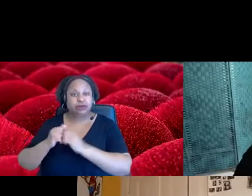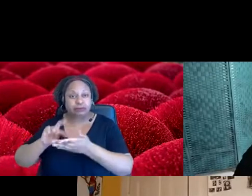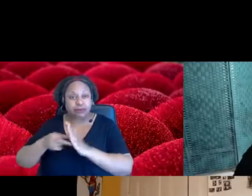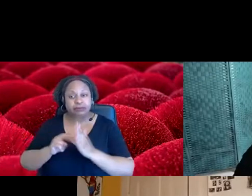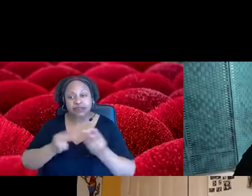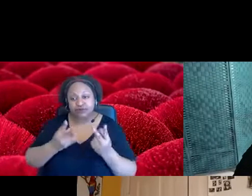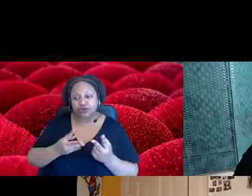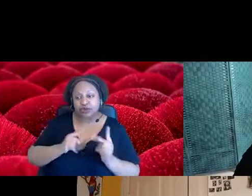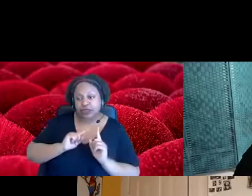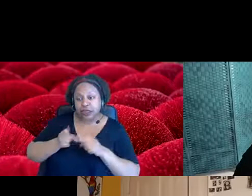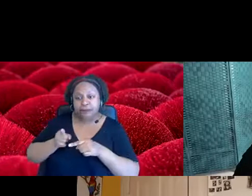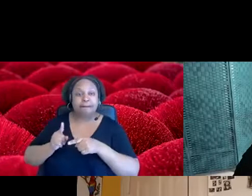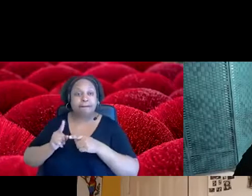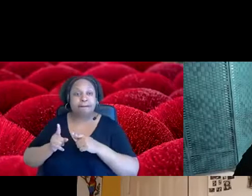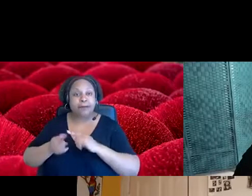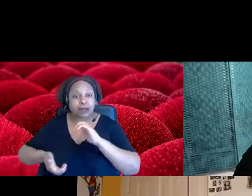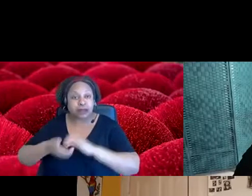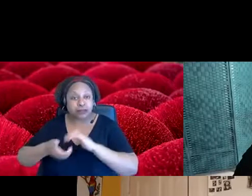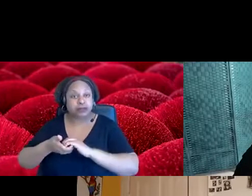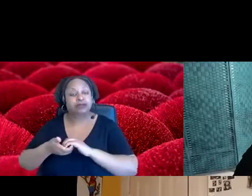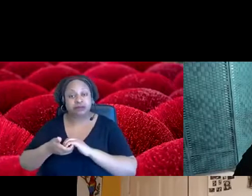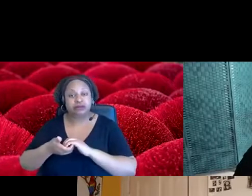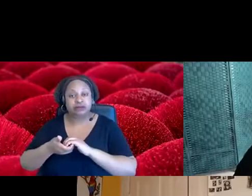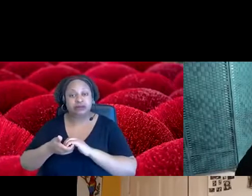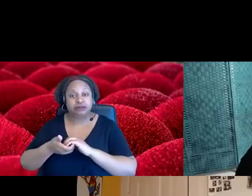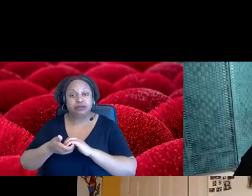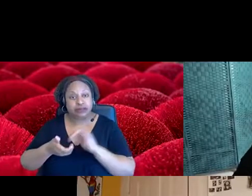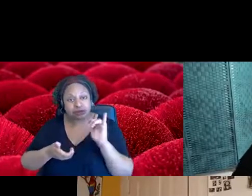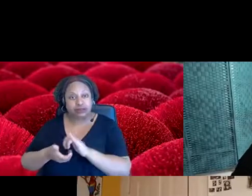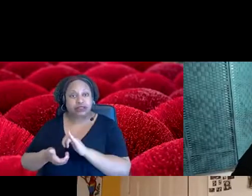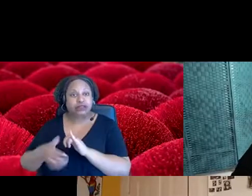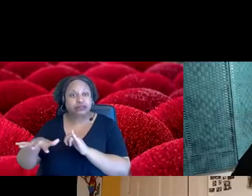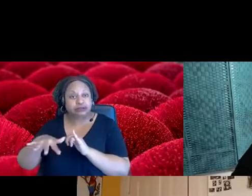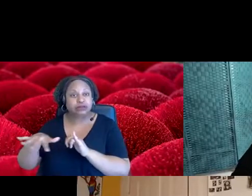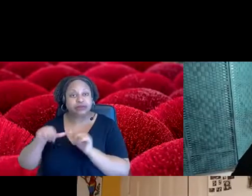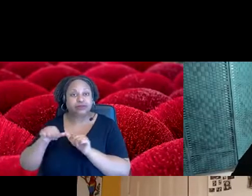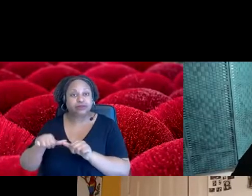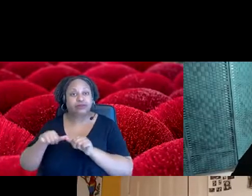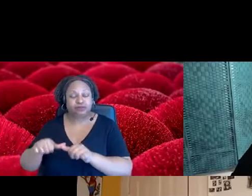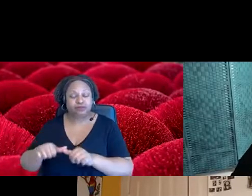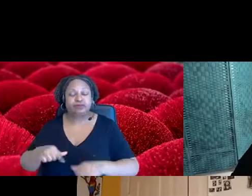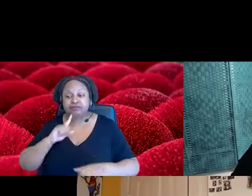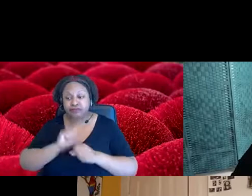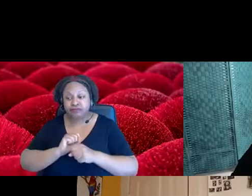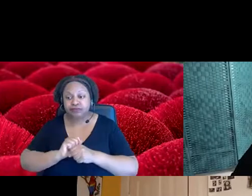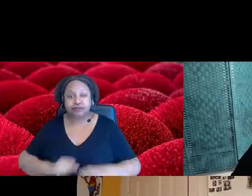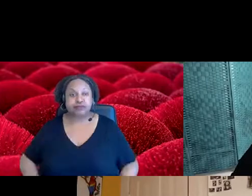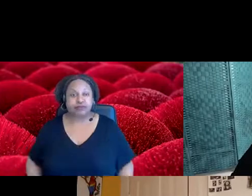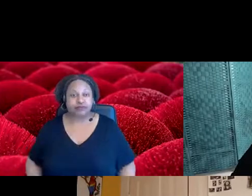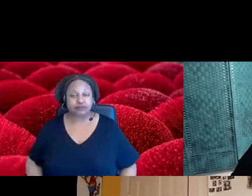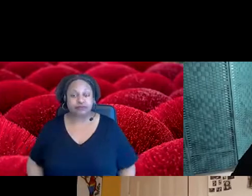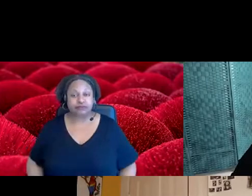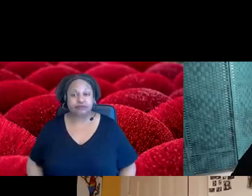come and collaborate in that meaningful, and it stays in that space too. You know, it really does. I mean, I was